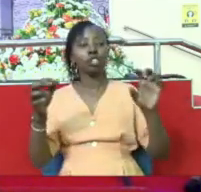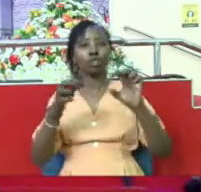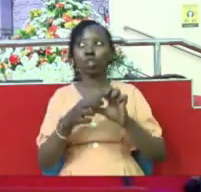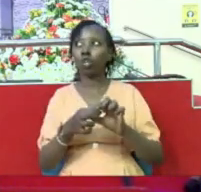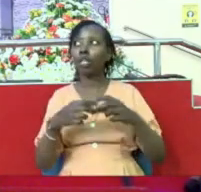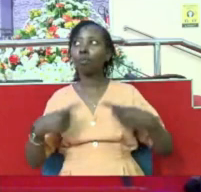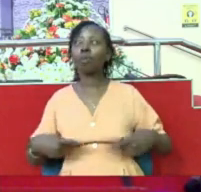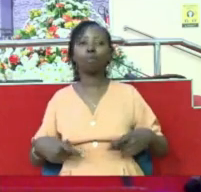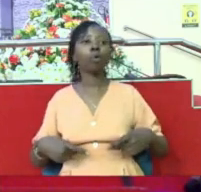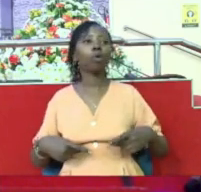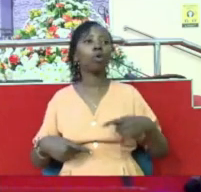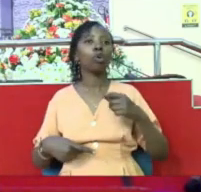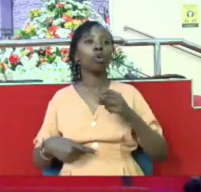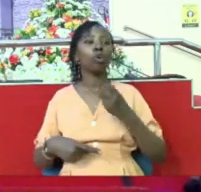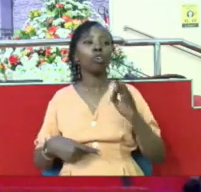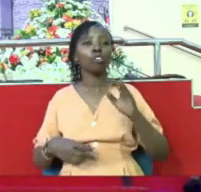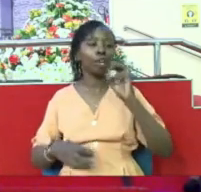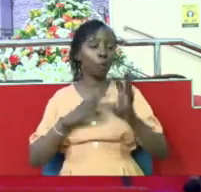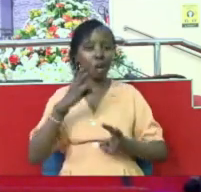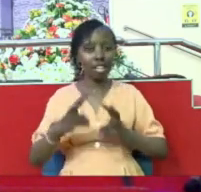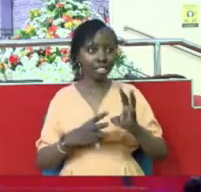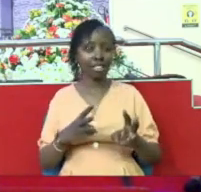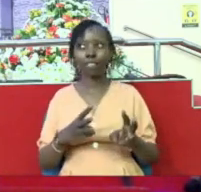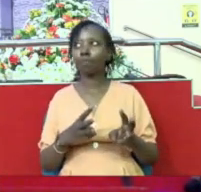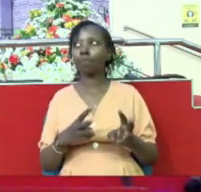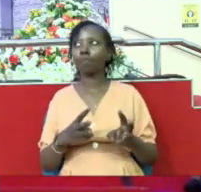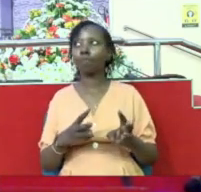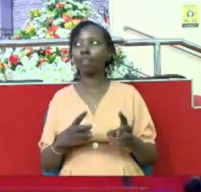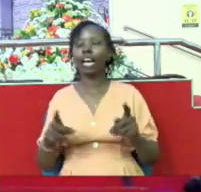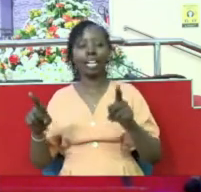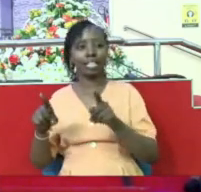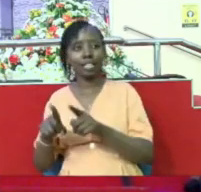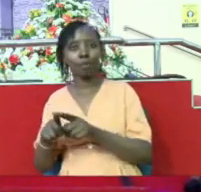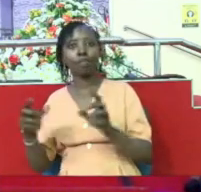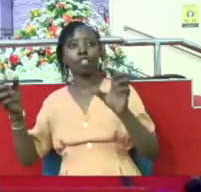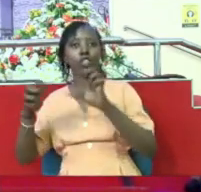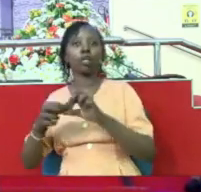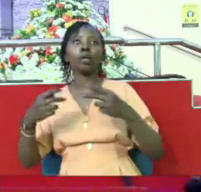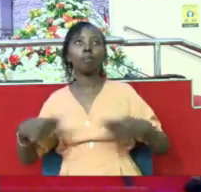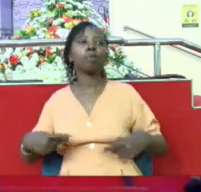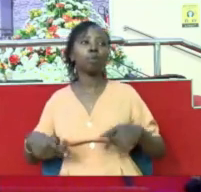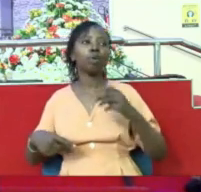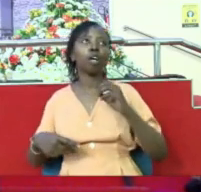and the churches in Corinth and in the larger Gentile churches.